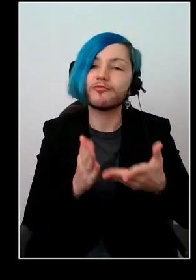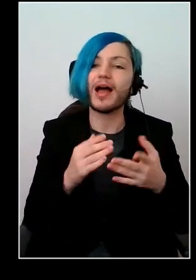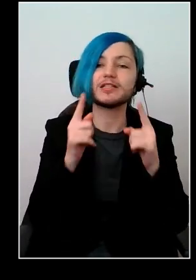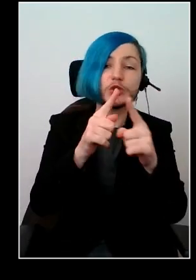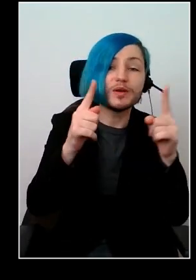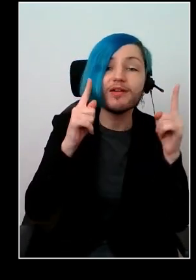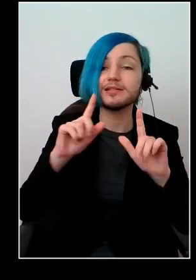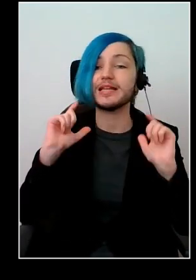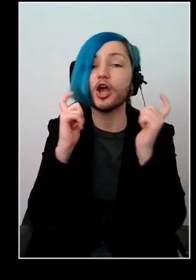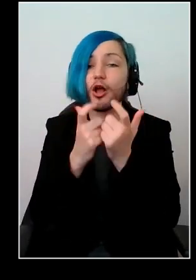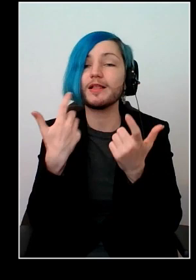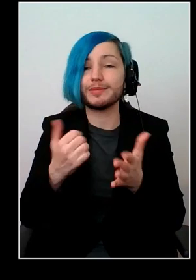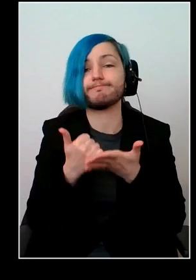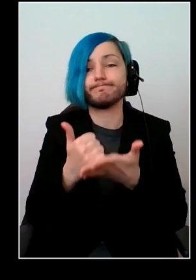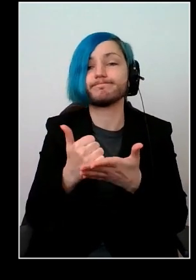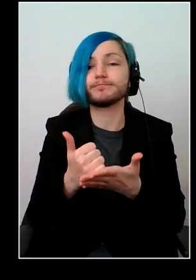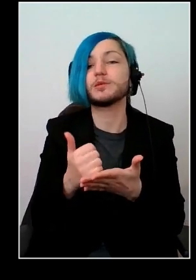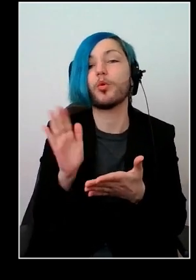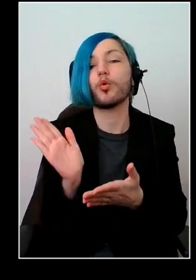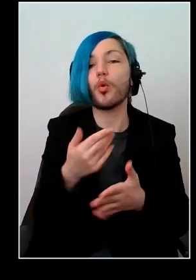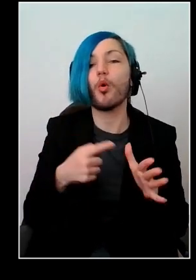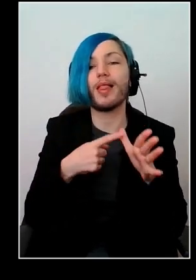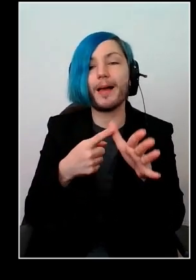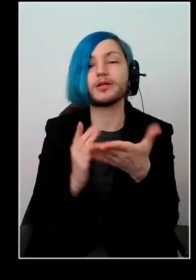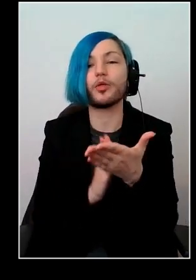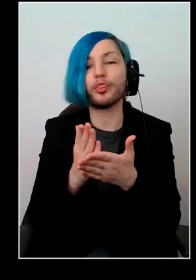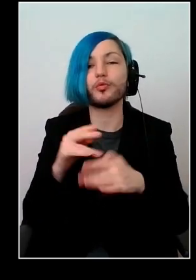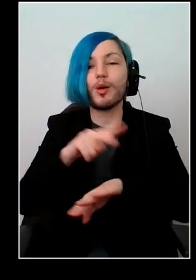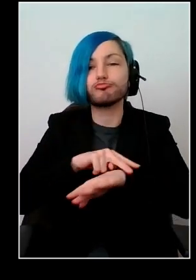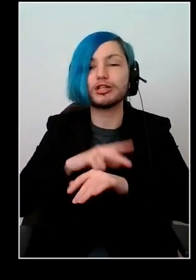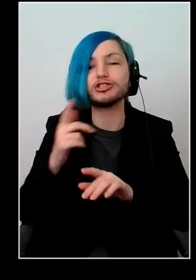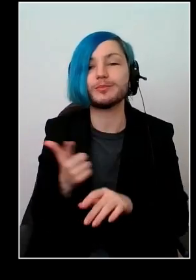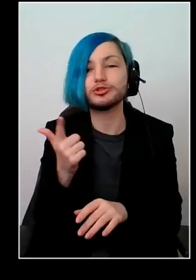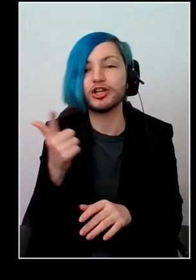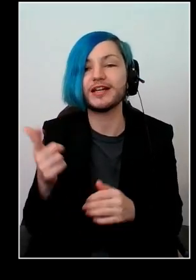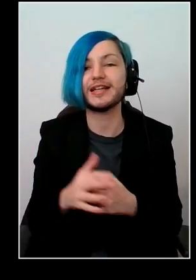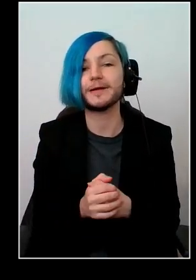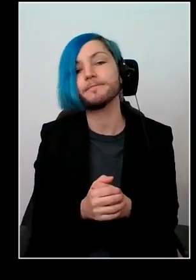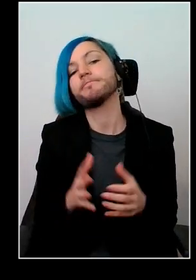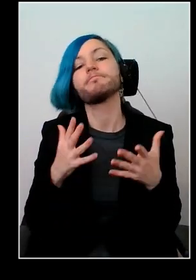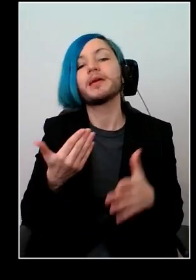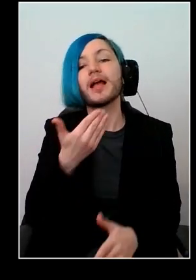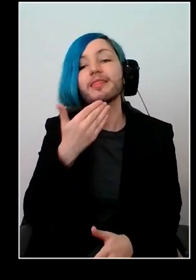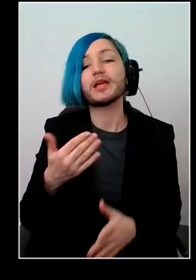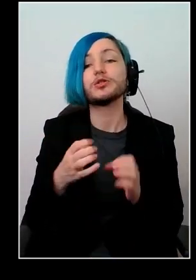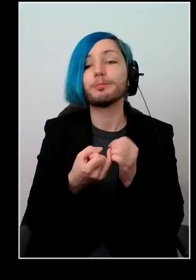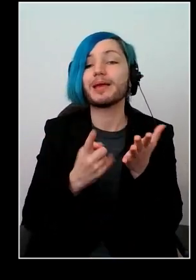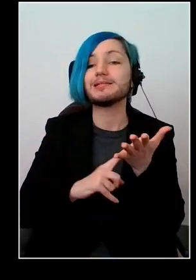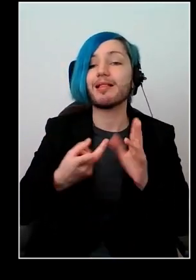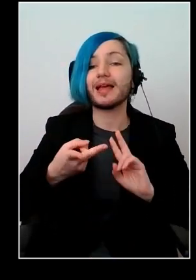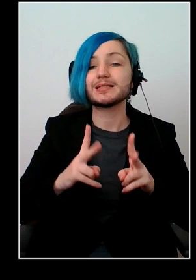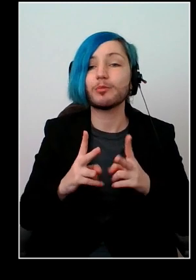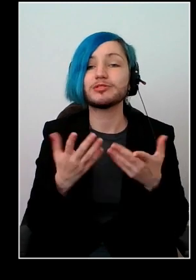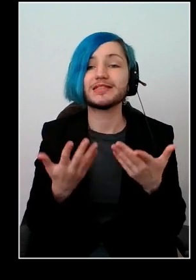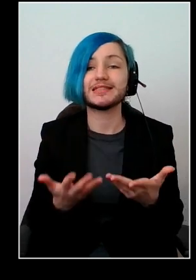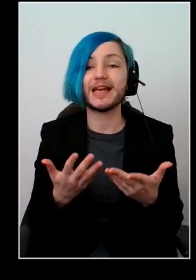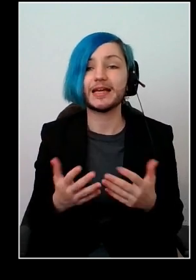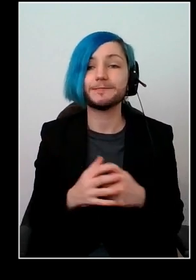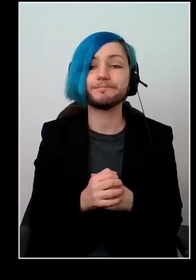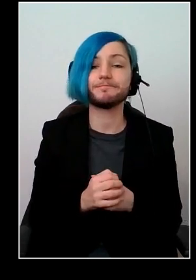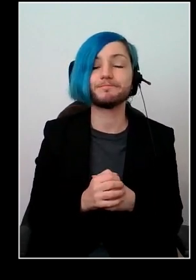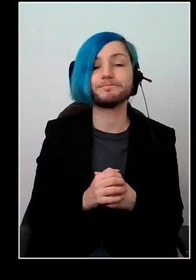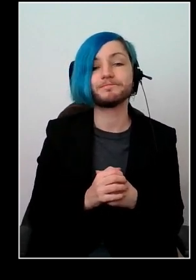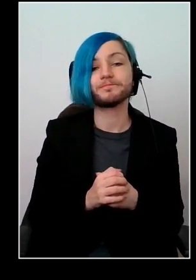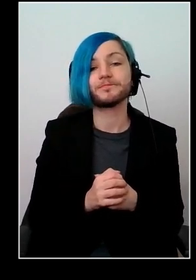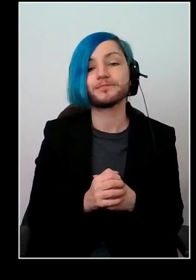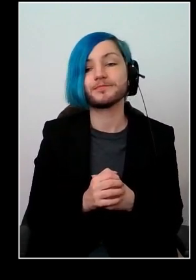supported all our applicants on their apprenticeship journeys. Of course, huge thanks to the British Sign Language signer for signing all of today's